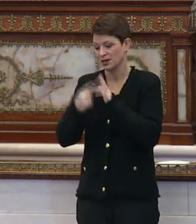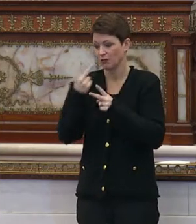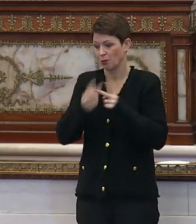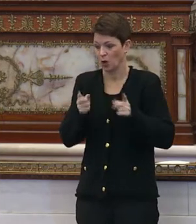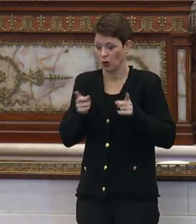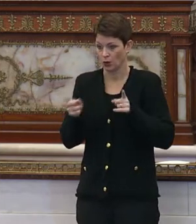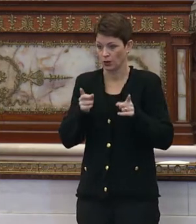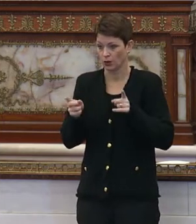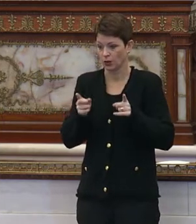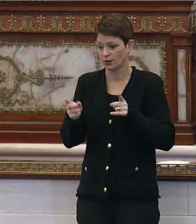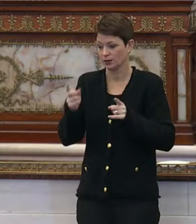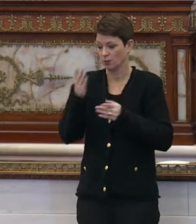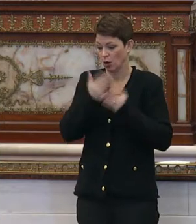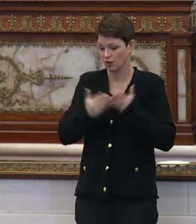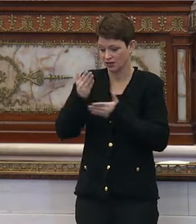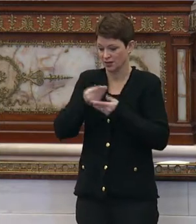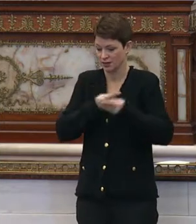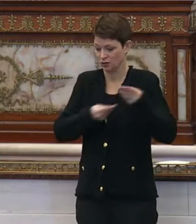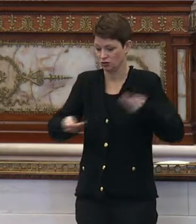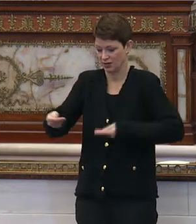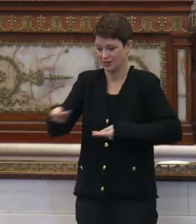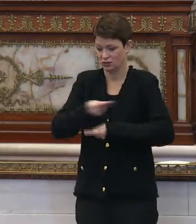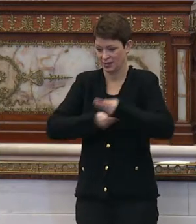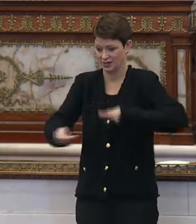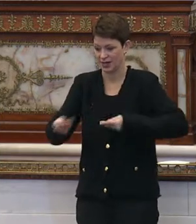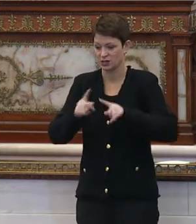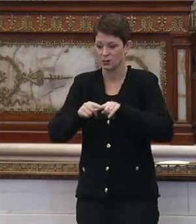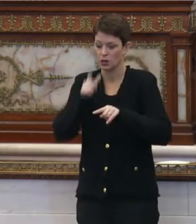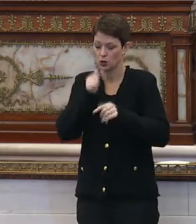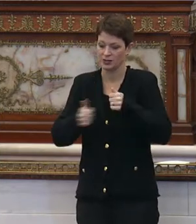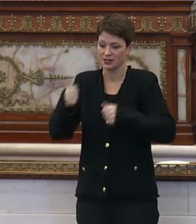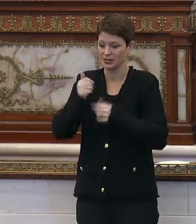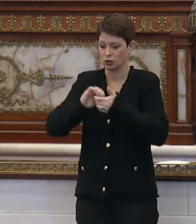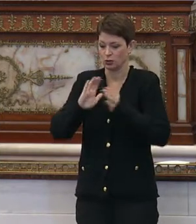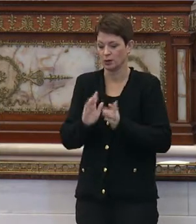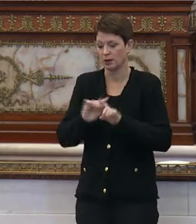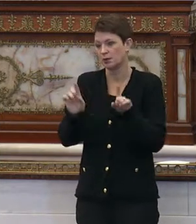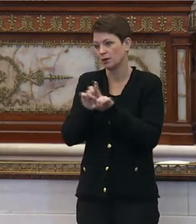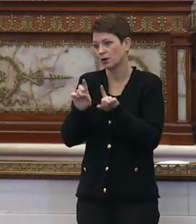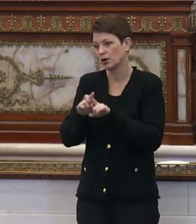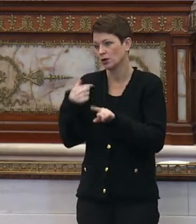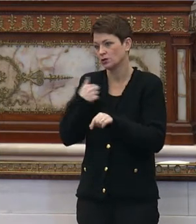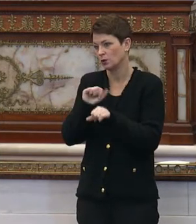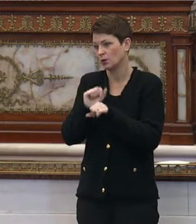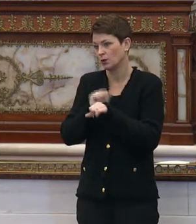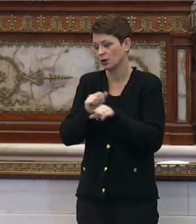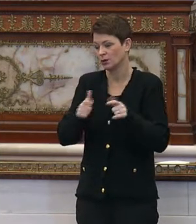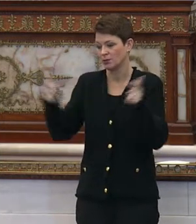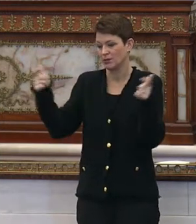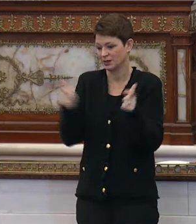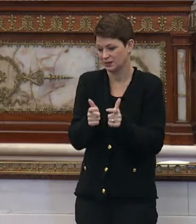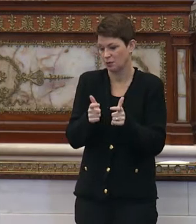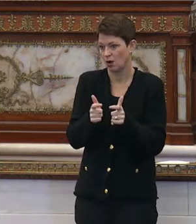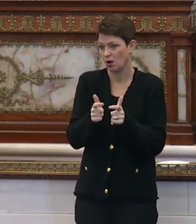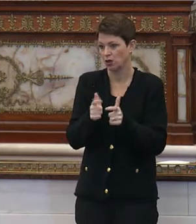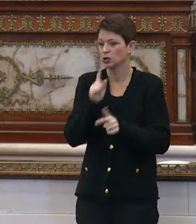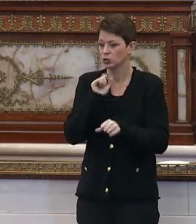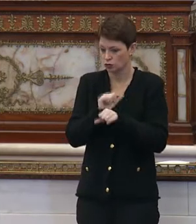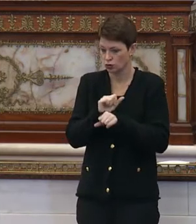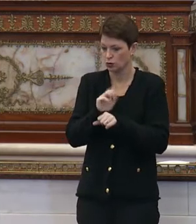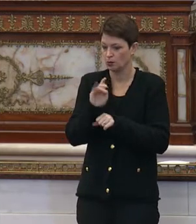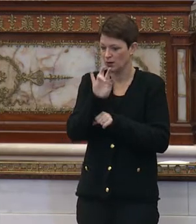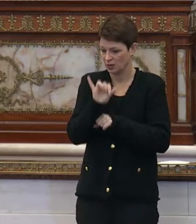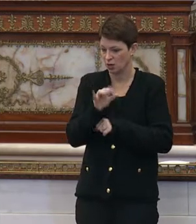both ends of the transaction, depending on who that senior partner is. But we do also work with large and smaller true